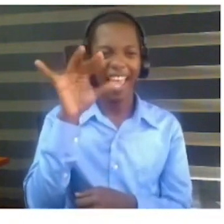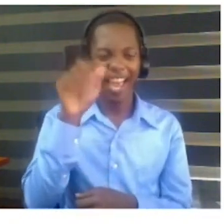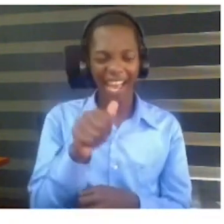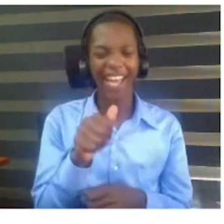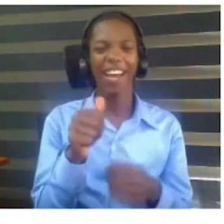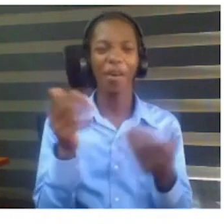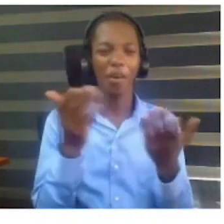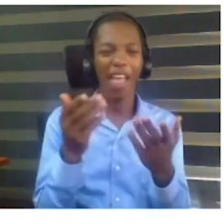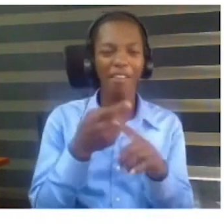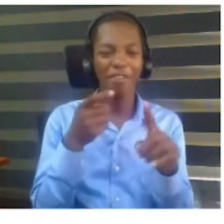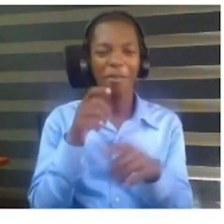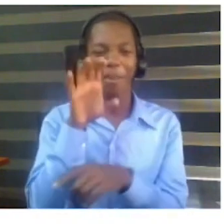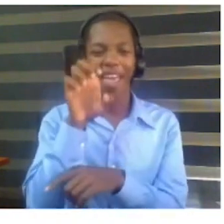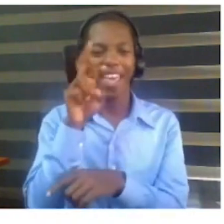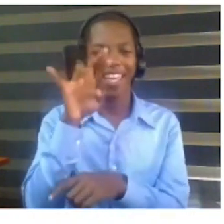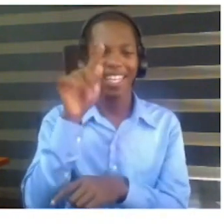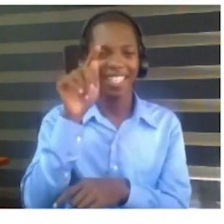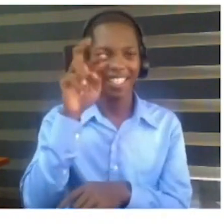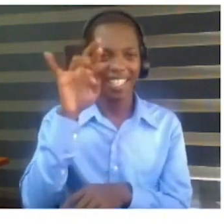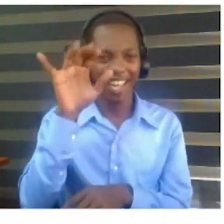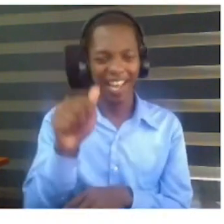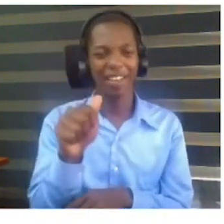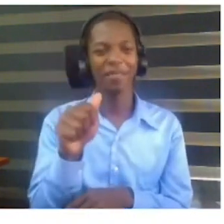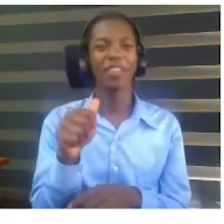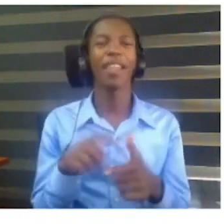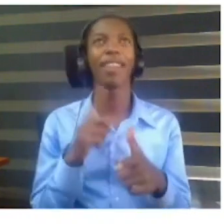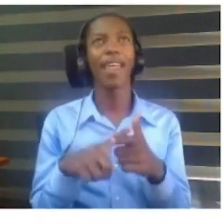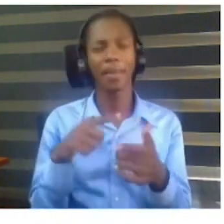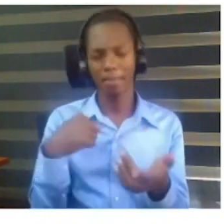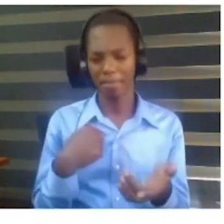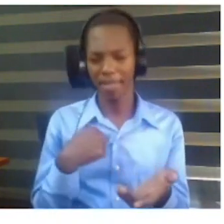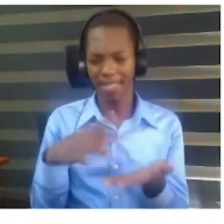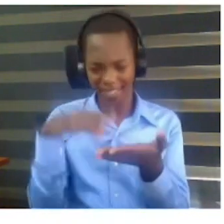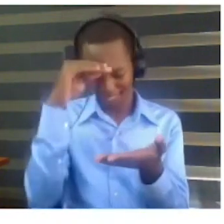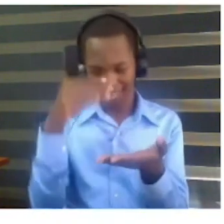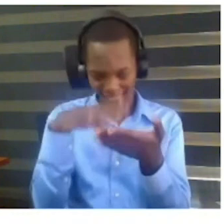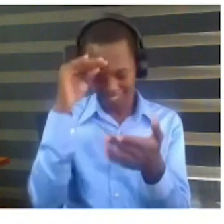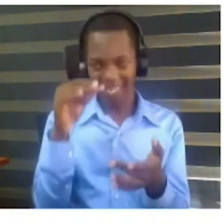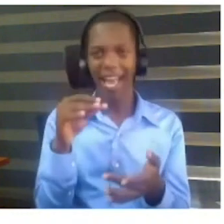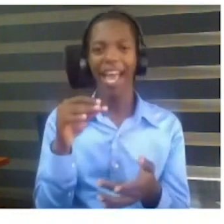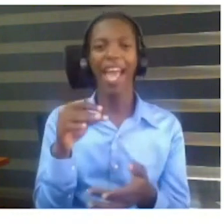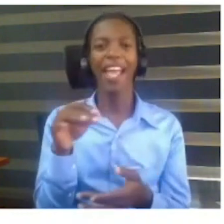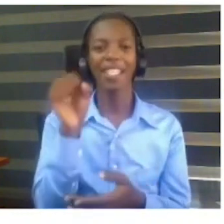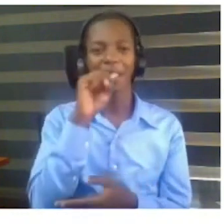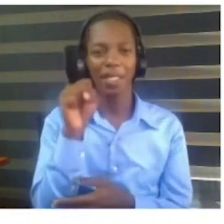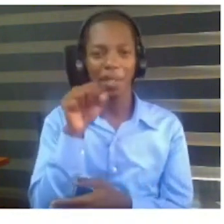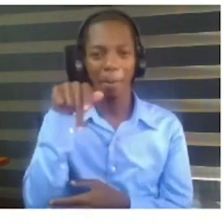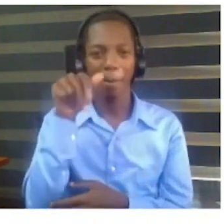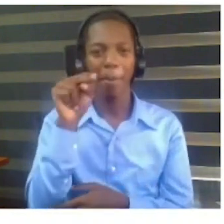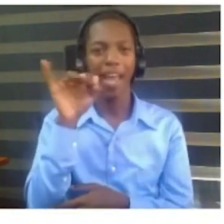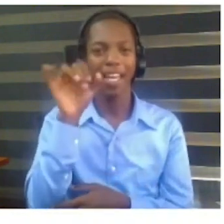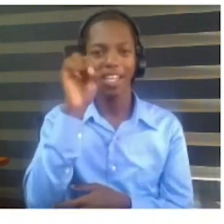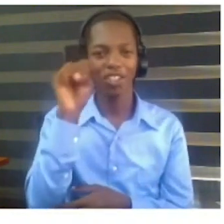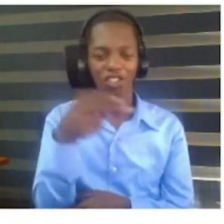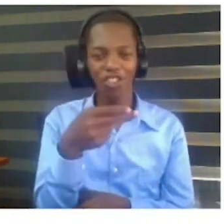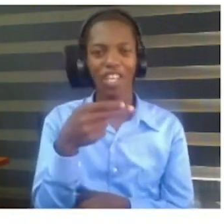Amharic, and then I studied Spanish when I was in school, and then also some sign language,